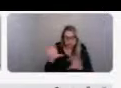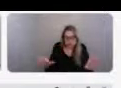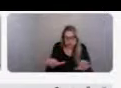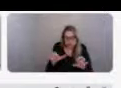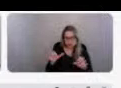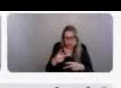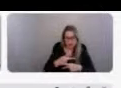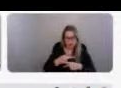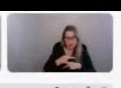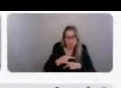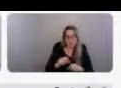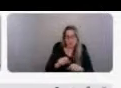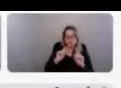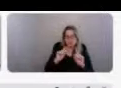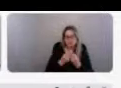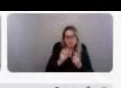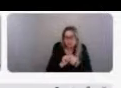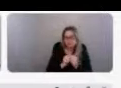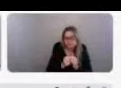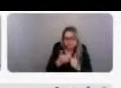competitive thank you